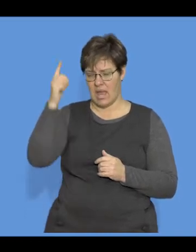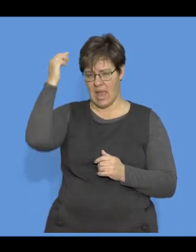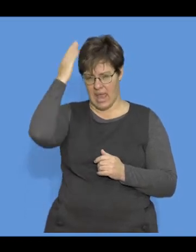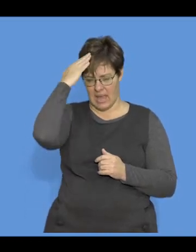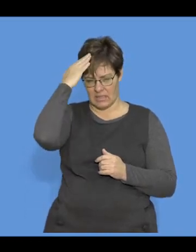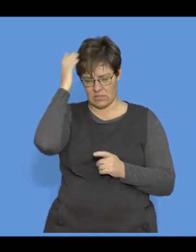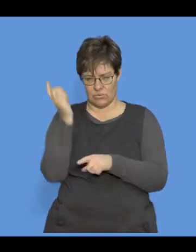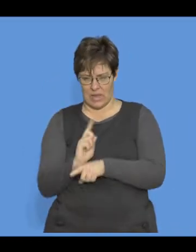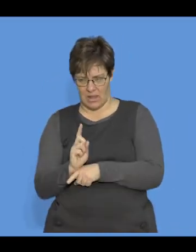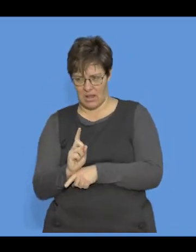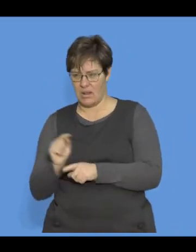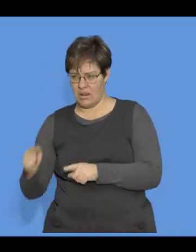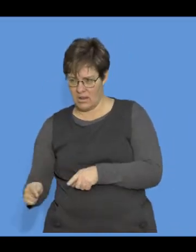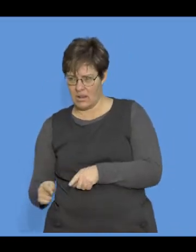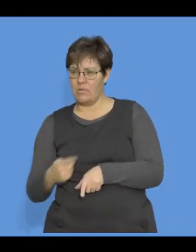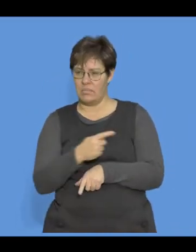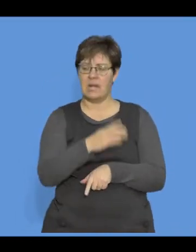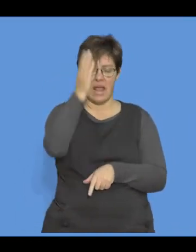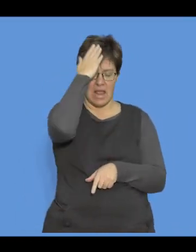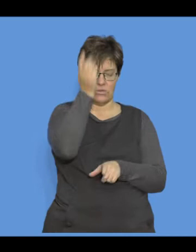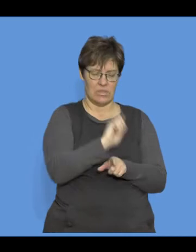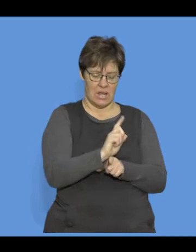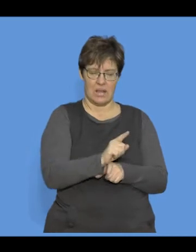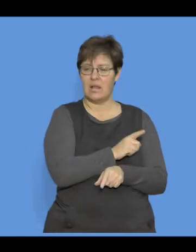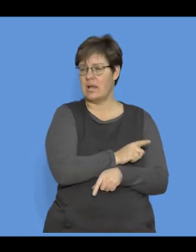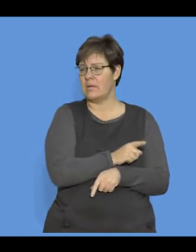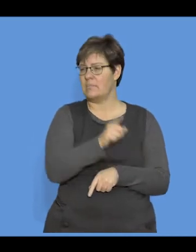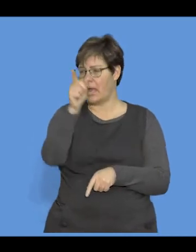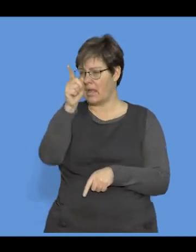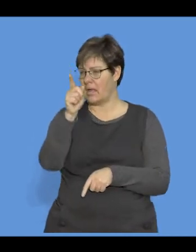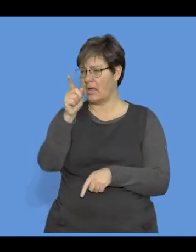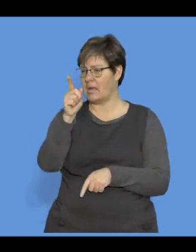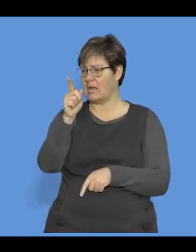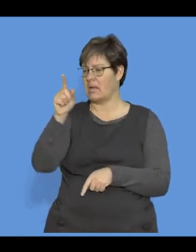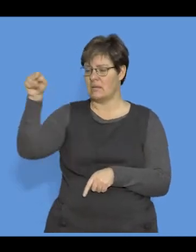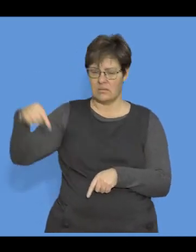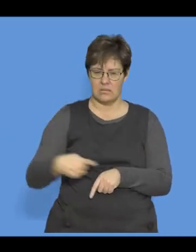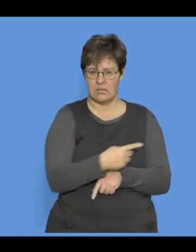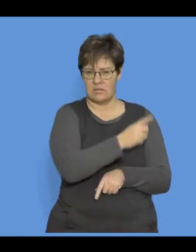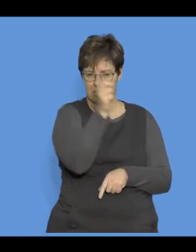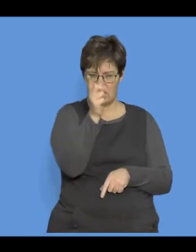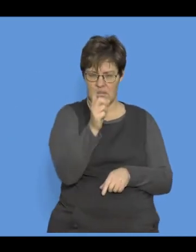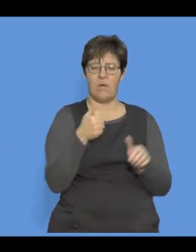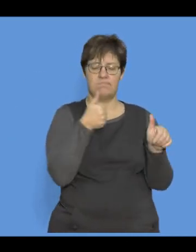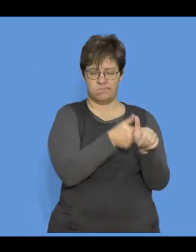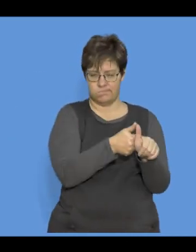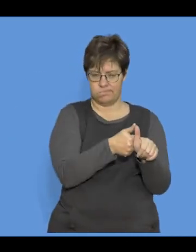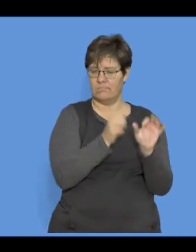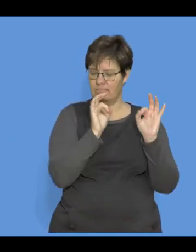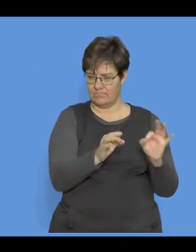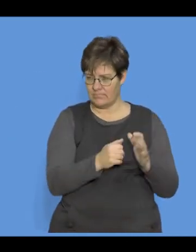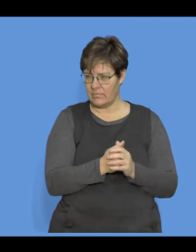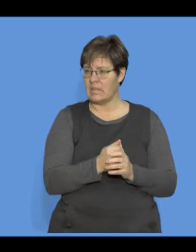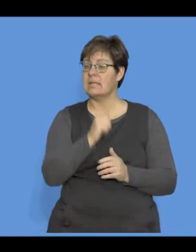then I'm going there, that's head to tail, then I'm going back. So those 3 vectors are in order, and that tells